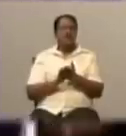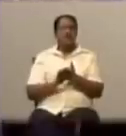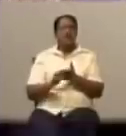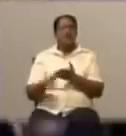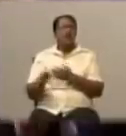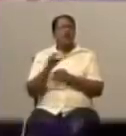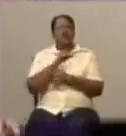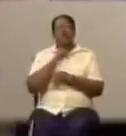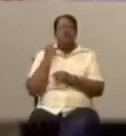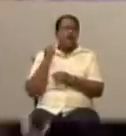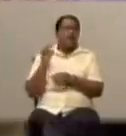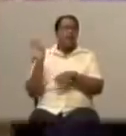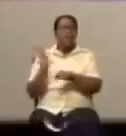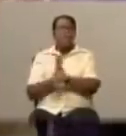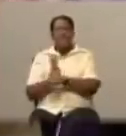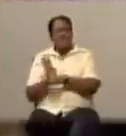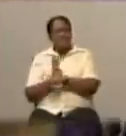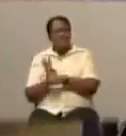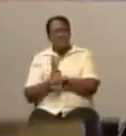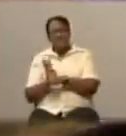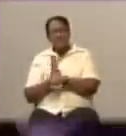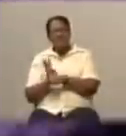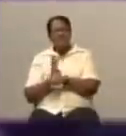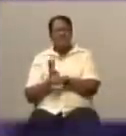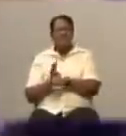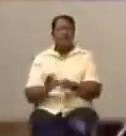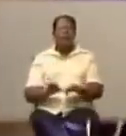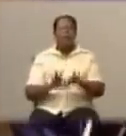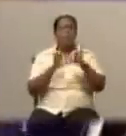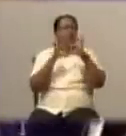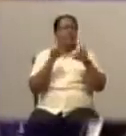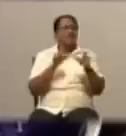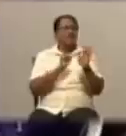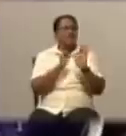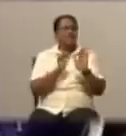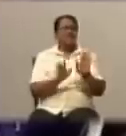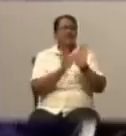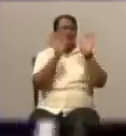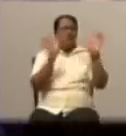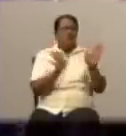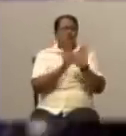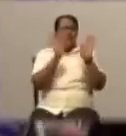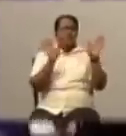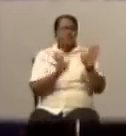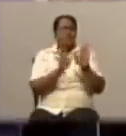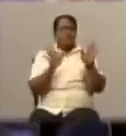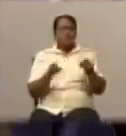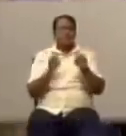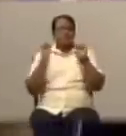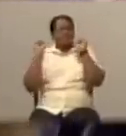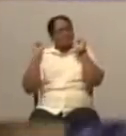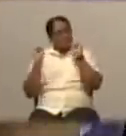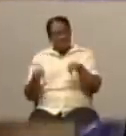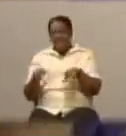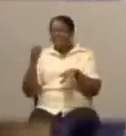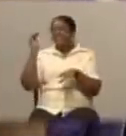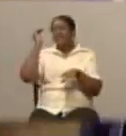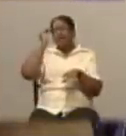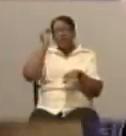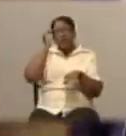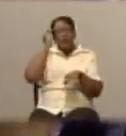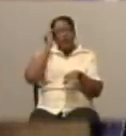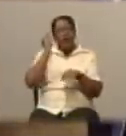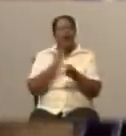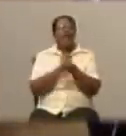I have no time to go to Mass this Sunday, you understand it." Yes, Father, yes, I know I